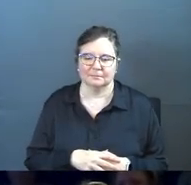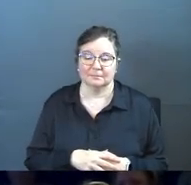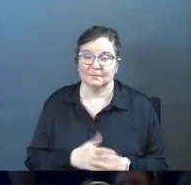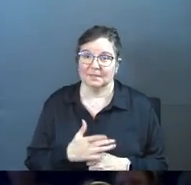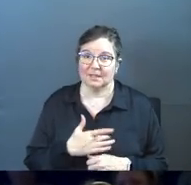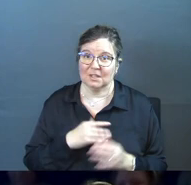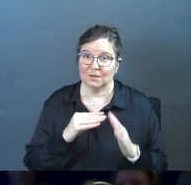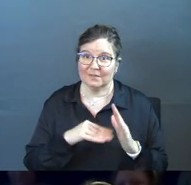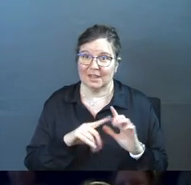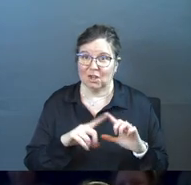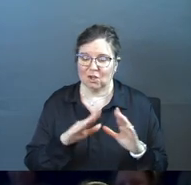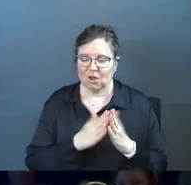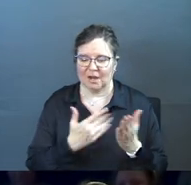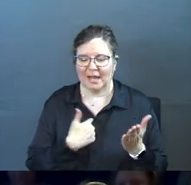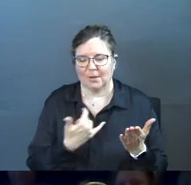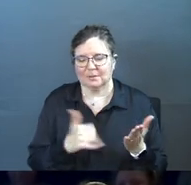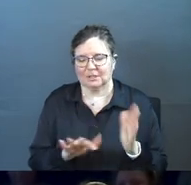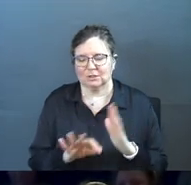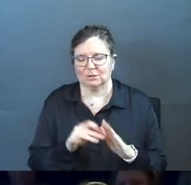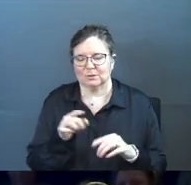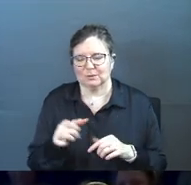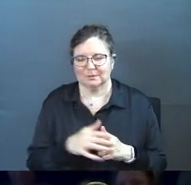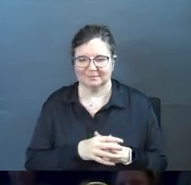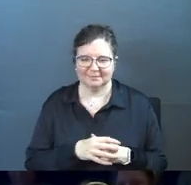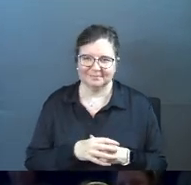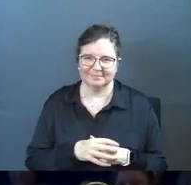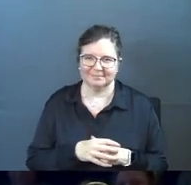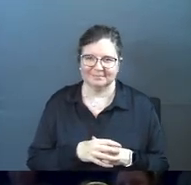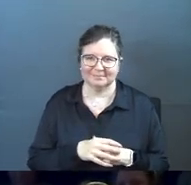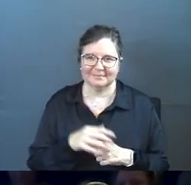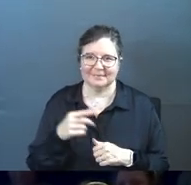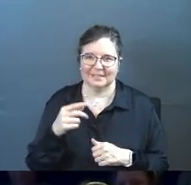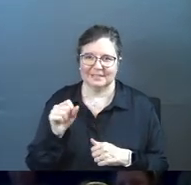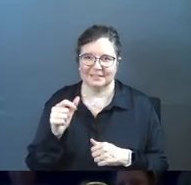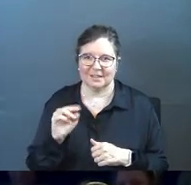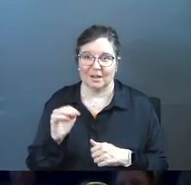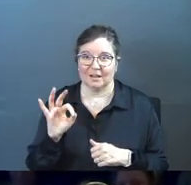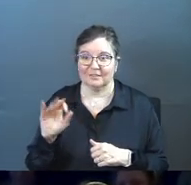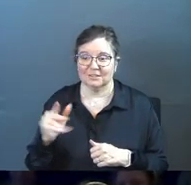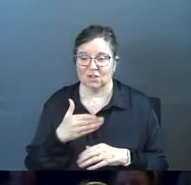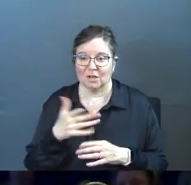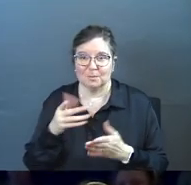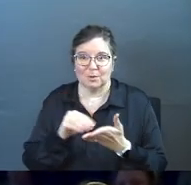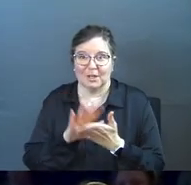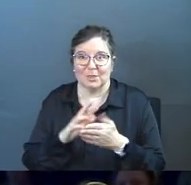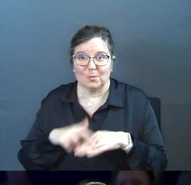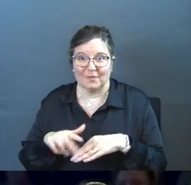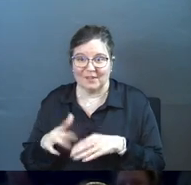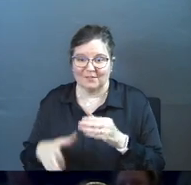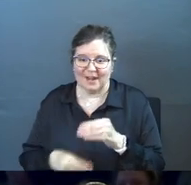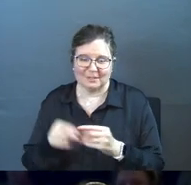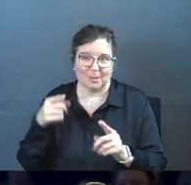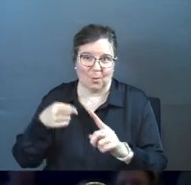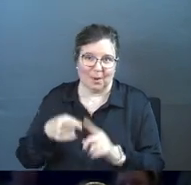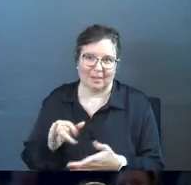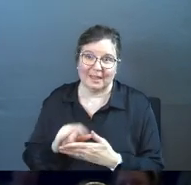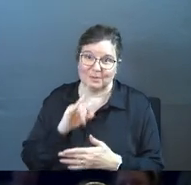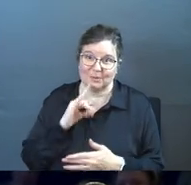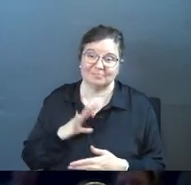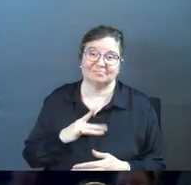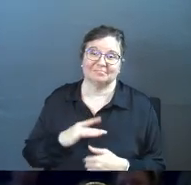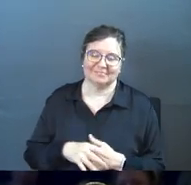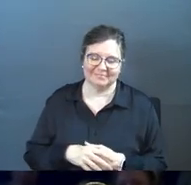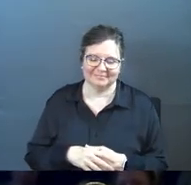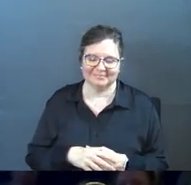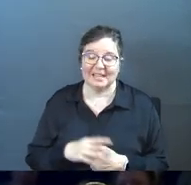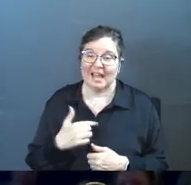You're filling out that card, say, I would still choose you. Song of Songs, put the reference there for extra points. That's definitely extra points